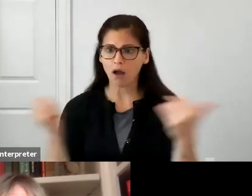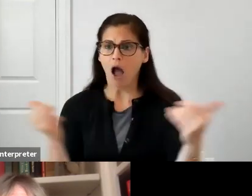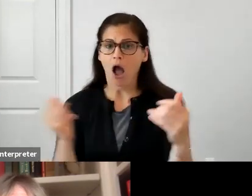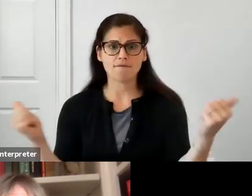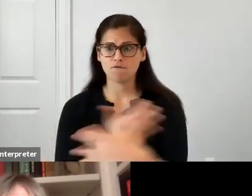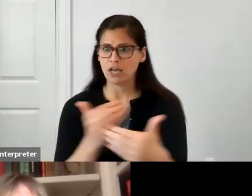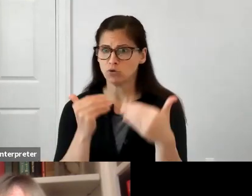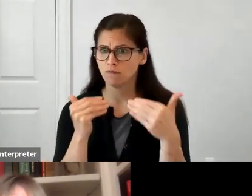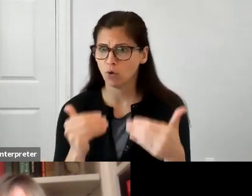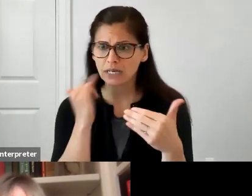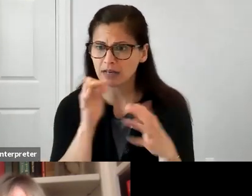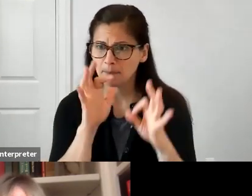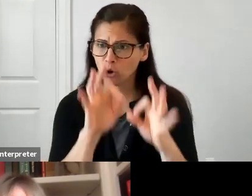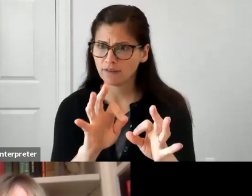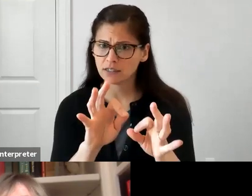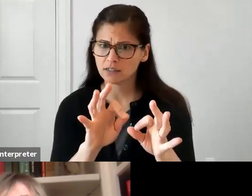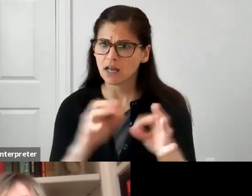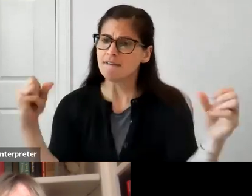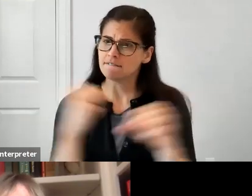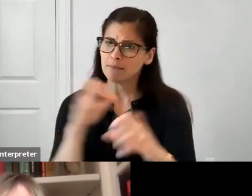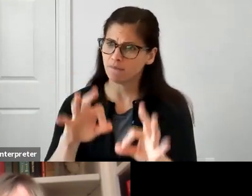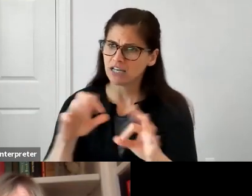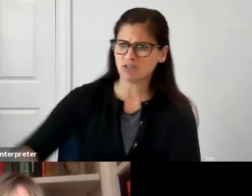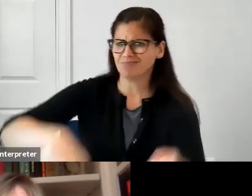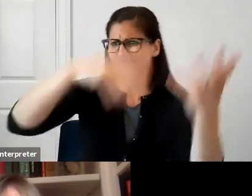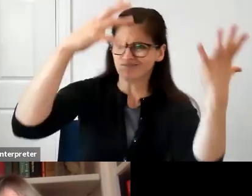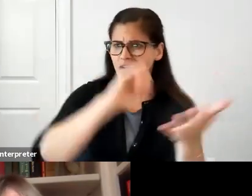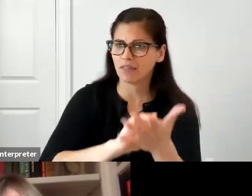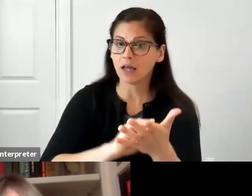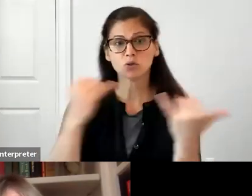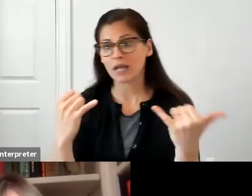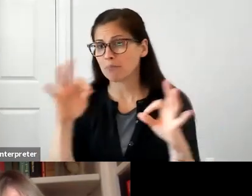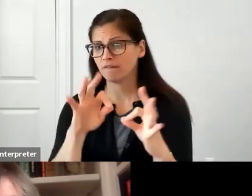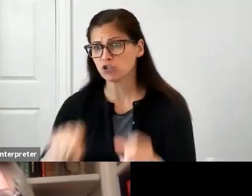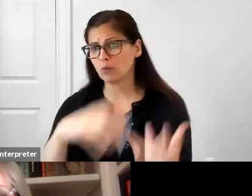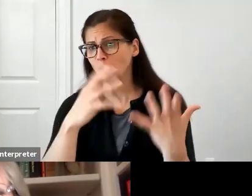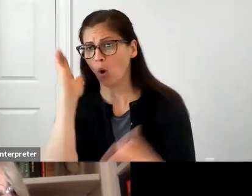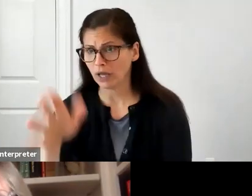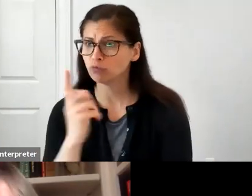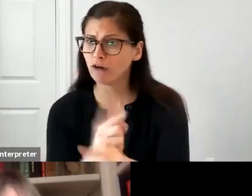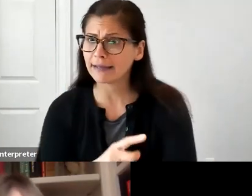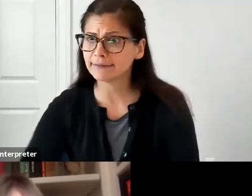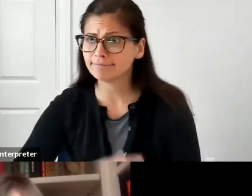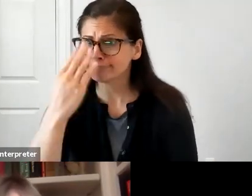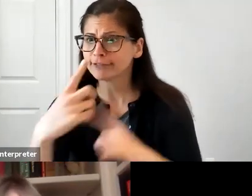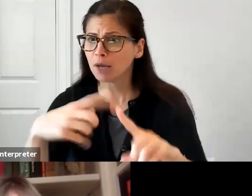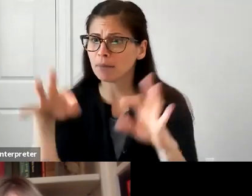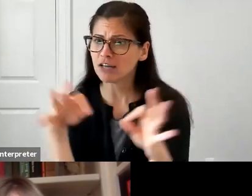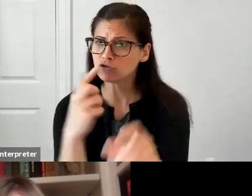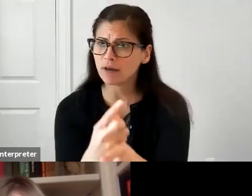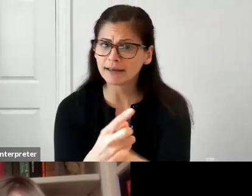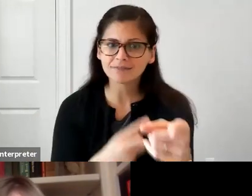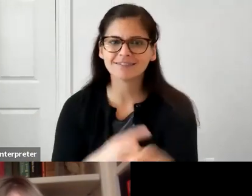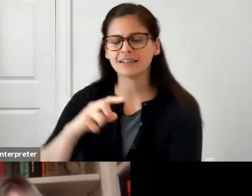going to be perfect, we don't go anywhere. So we're going to be doing a little fighting of perfection today, aren't we? A little bit,